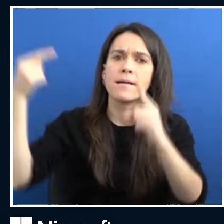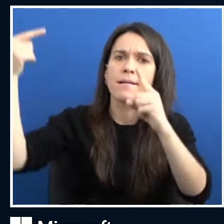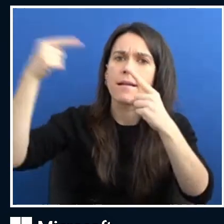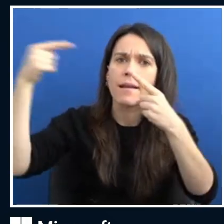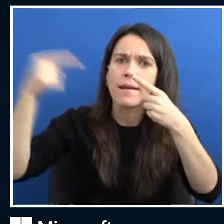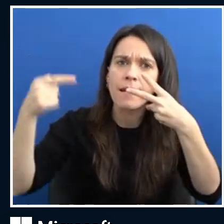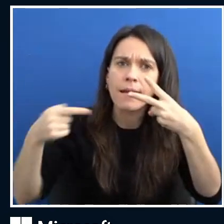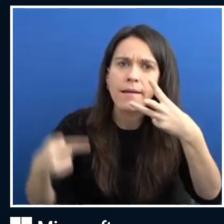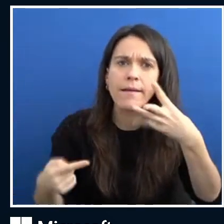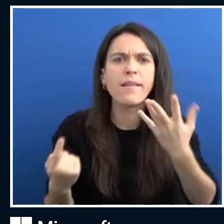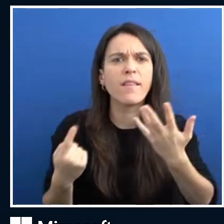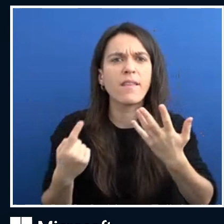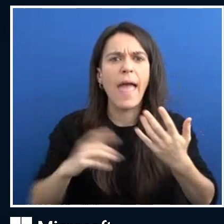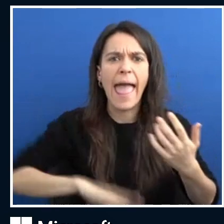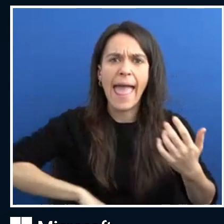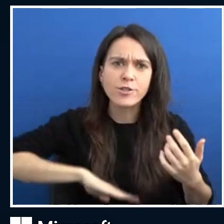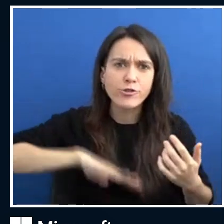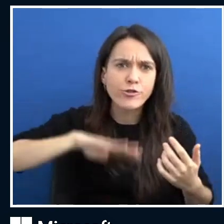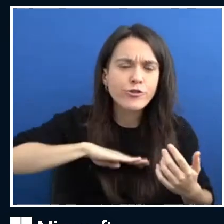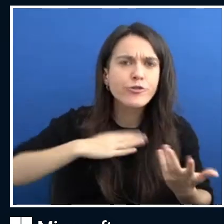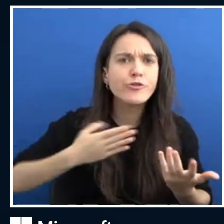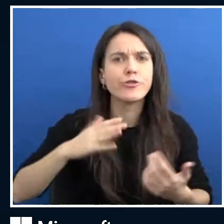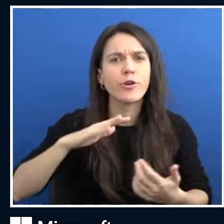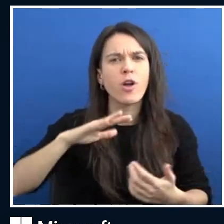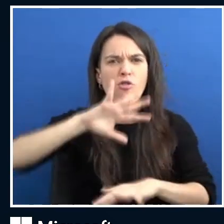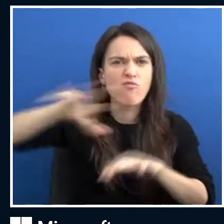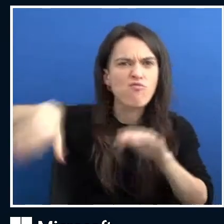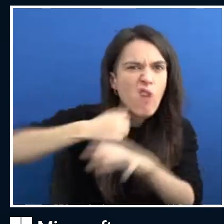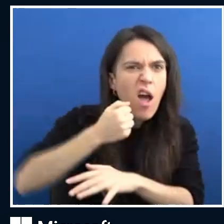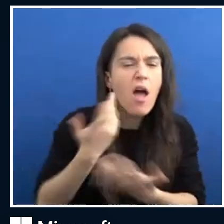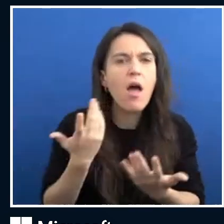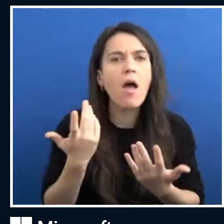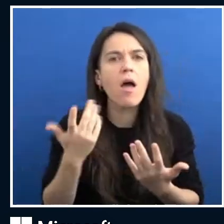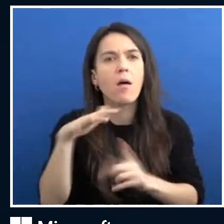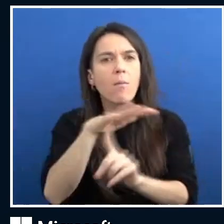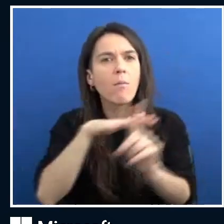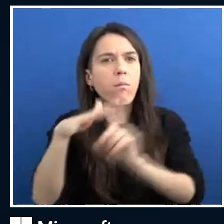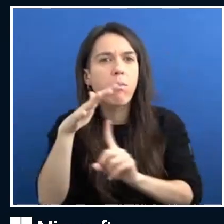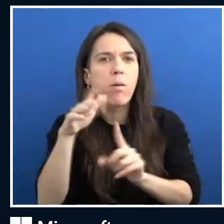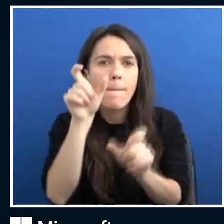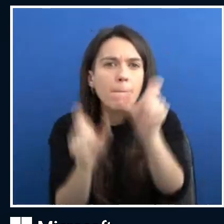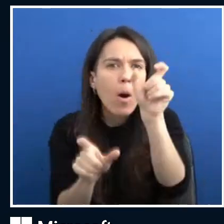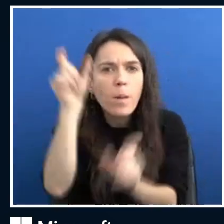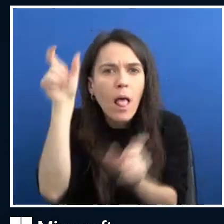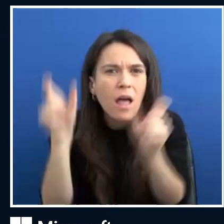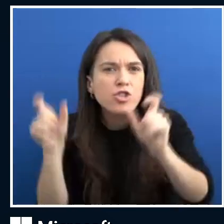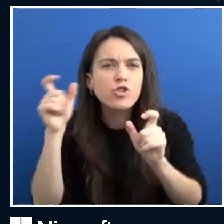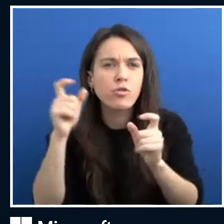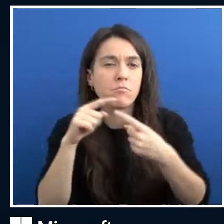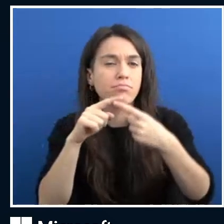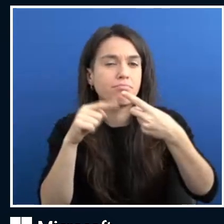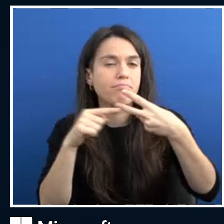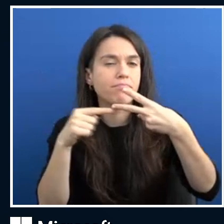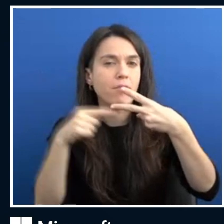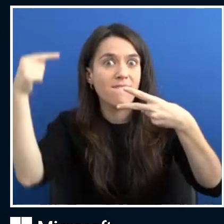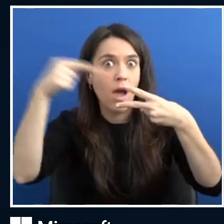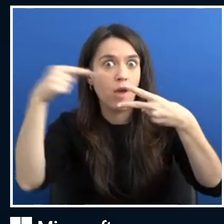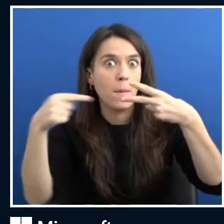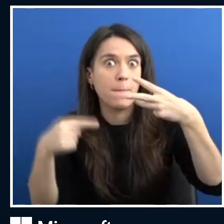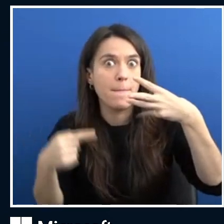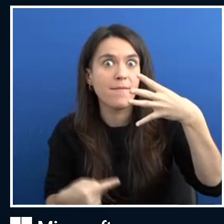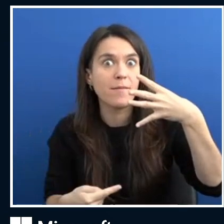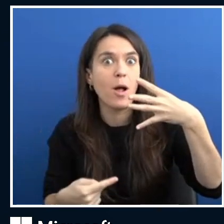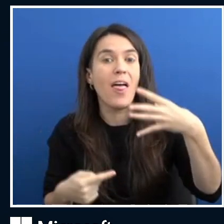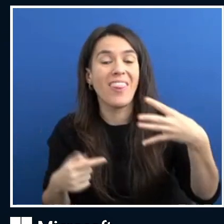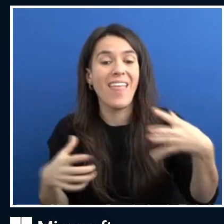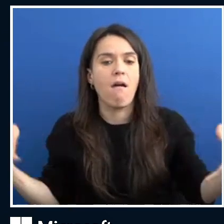age and tax and lower status of population and all of that. And we're trying to figure out how the best fit line